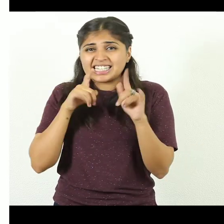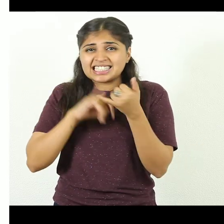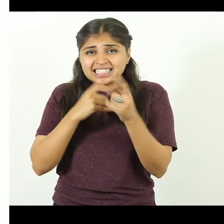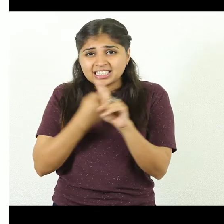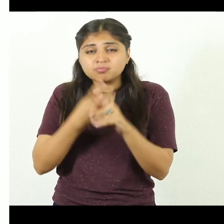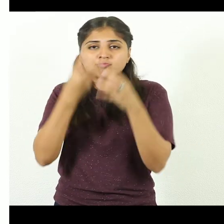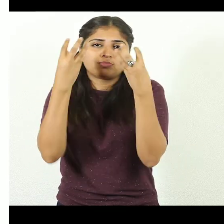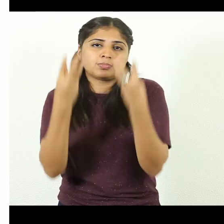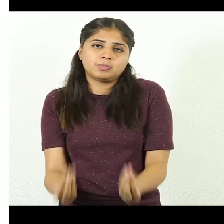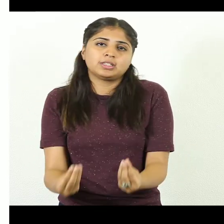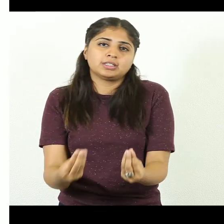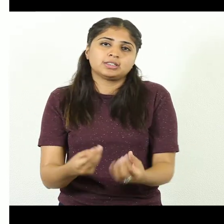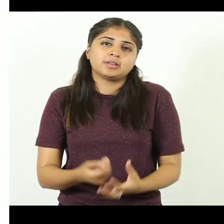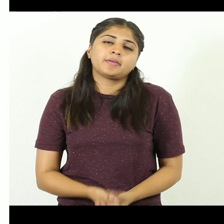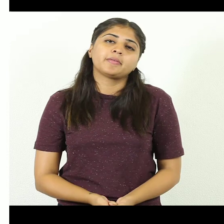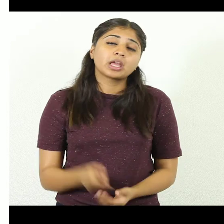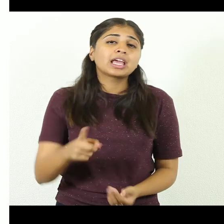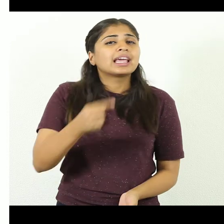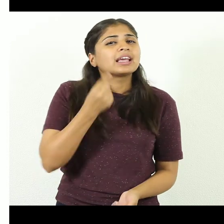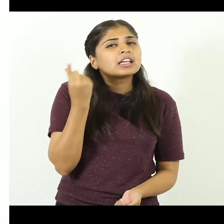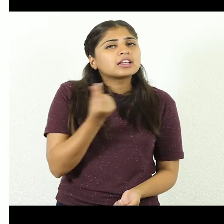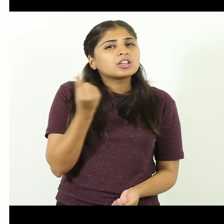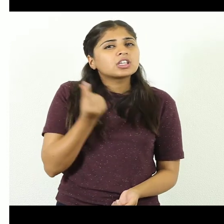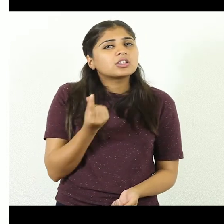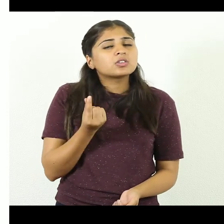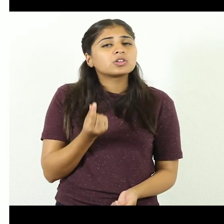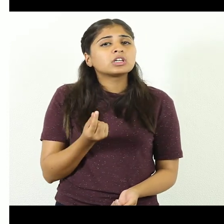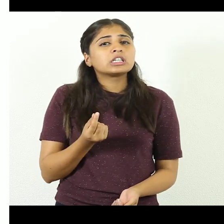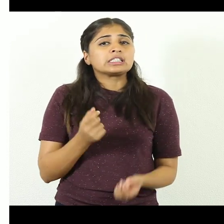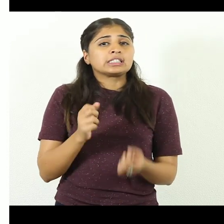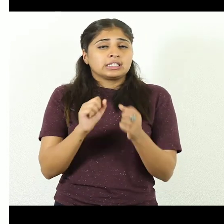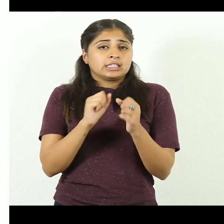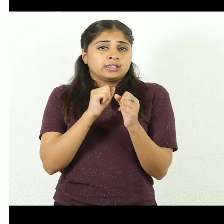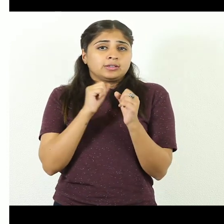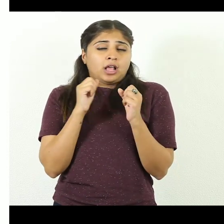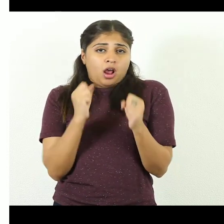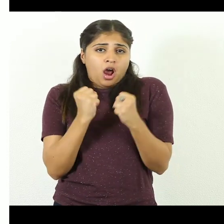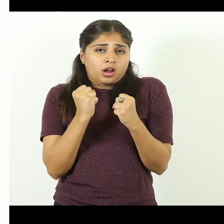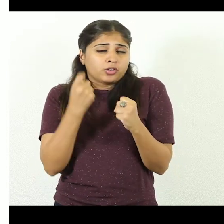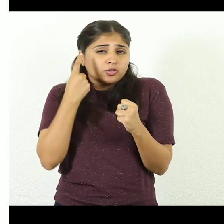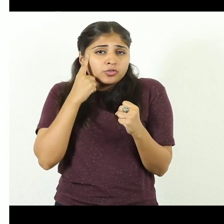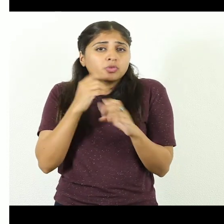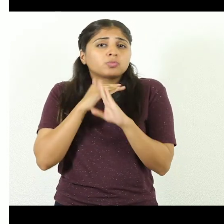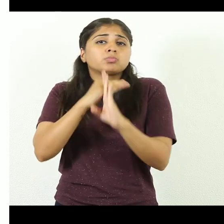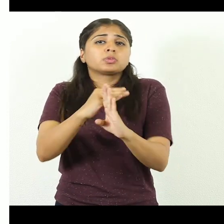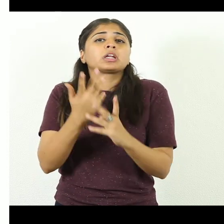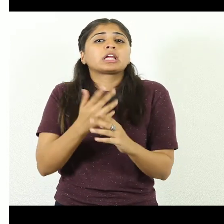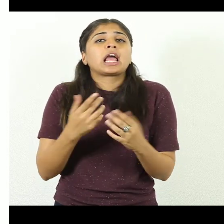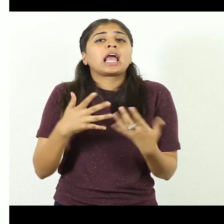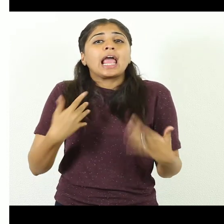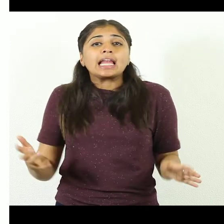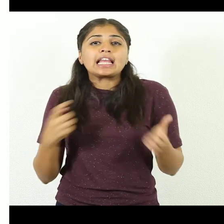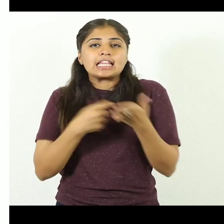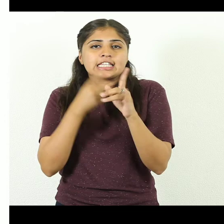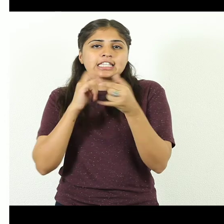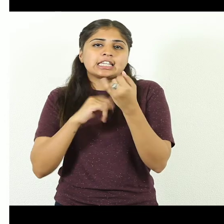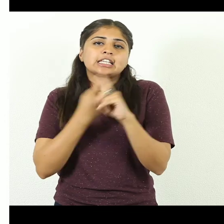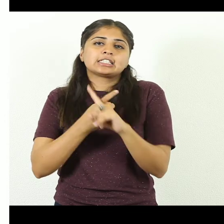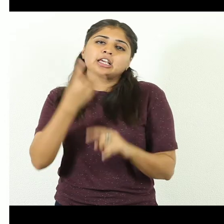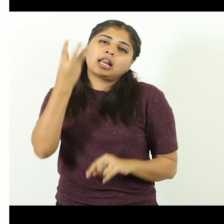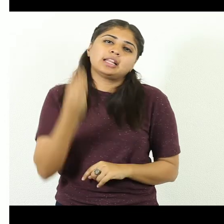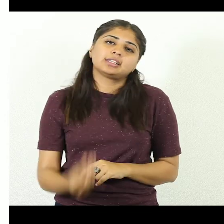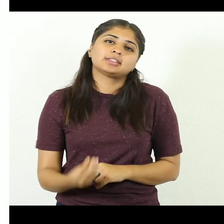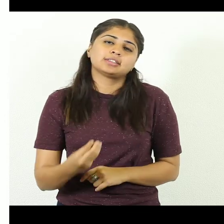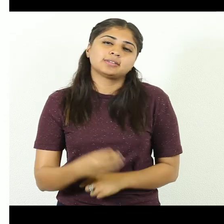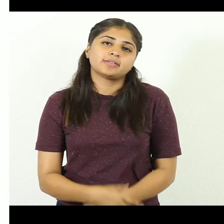minimize security vulnerabilities. The purpose of system hardening is to eliminate as many security risks